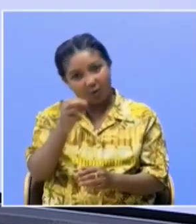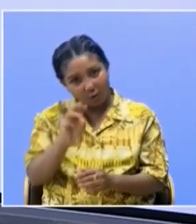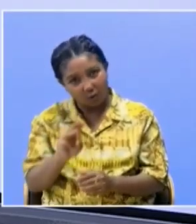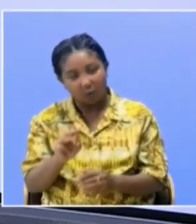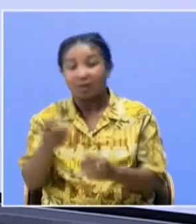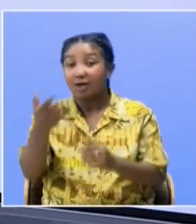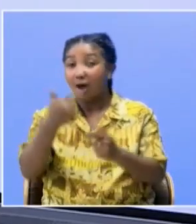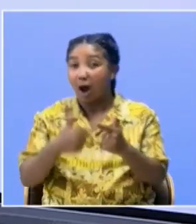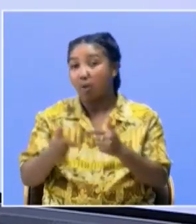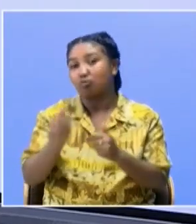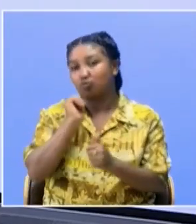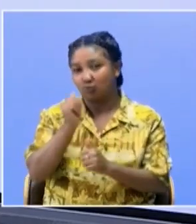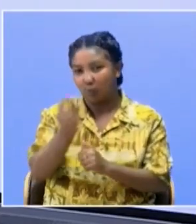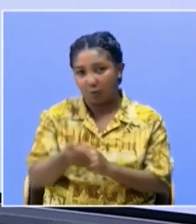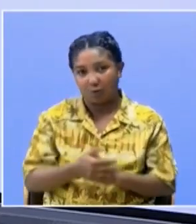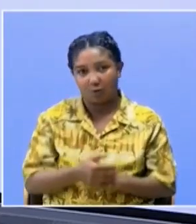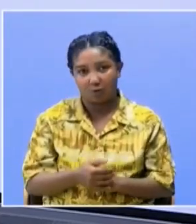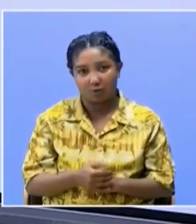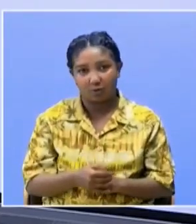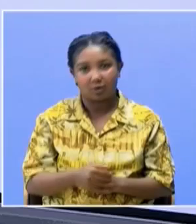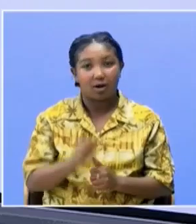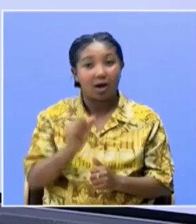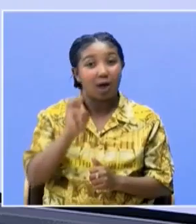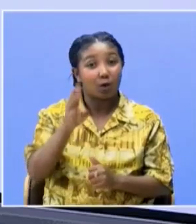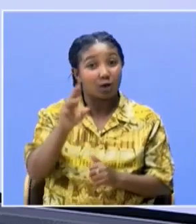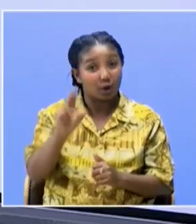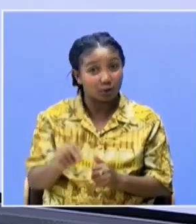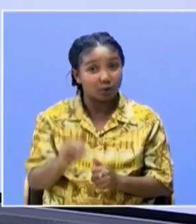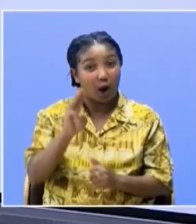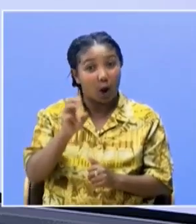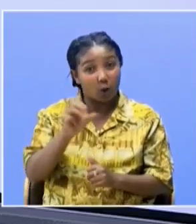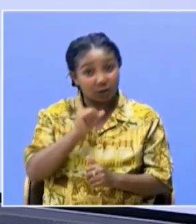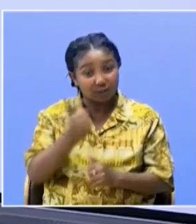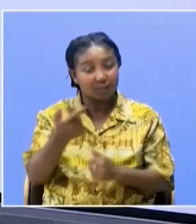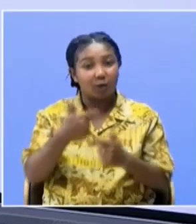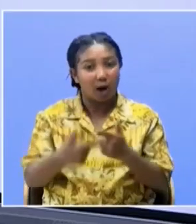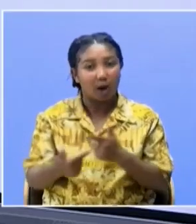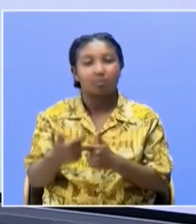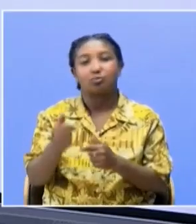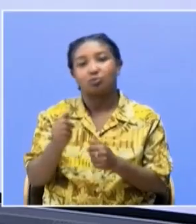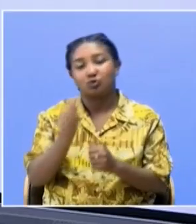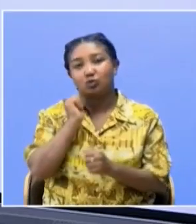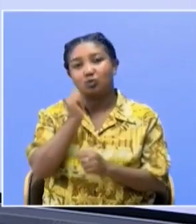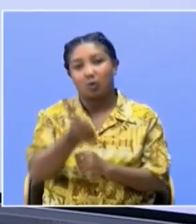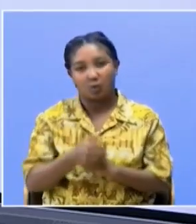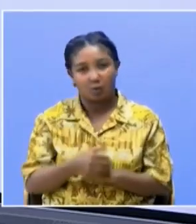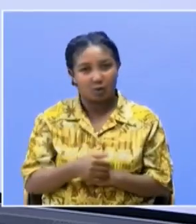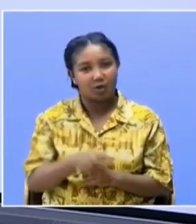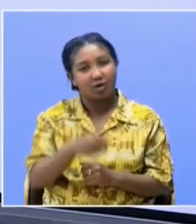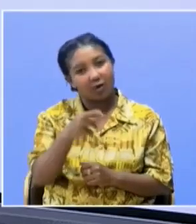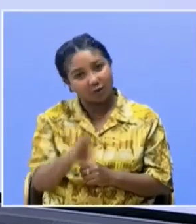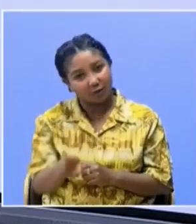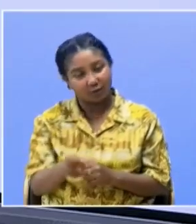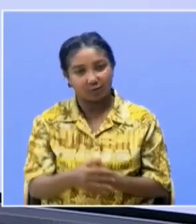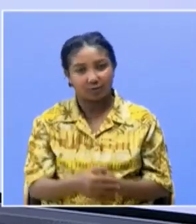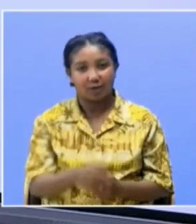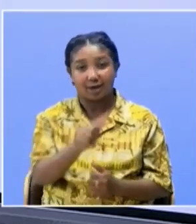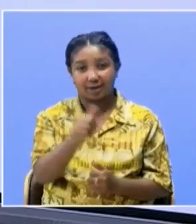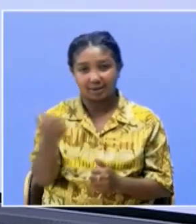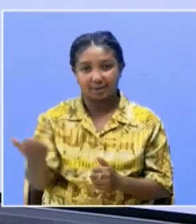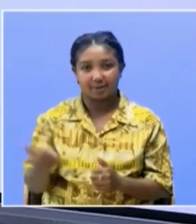won't come tomorrow. I will not or I won't come tomorrow, yes? Or